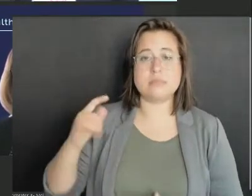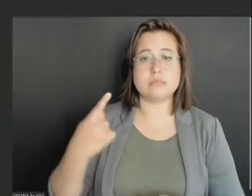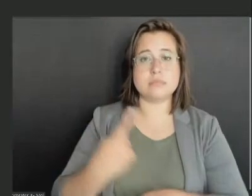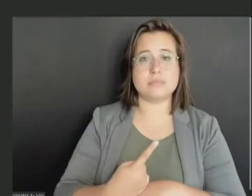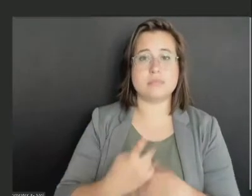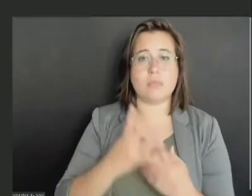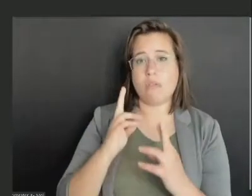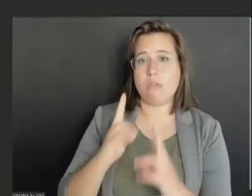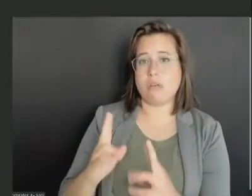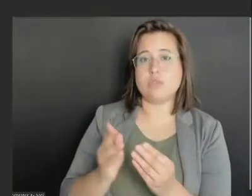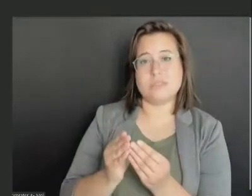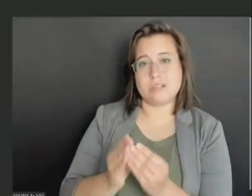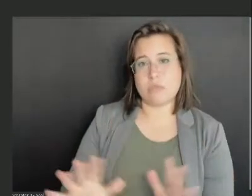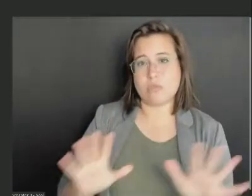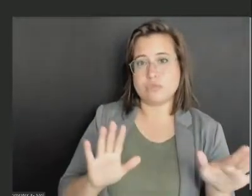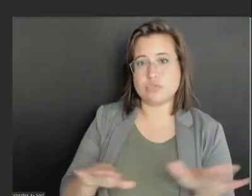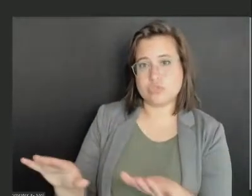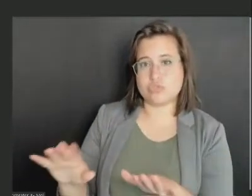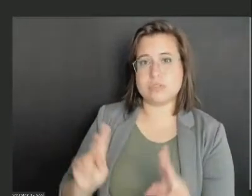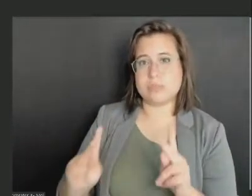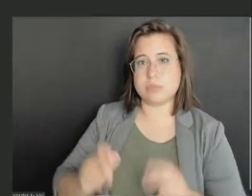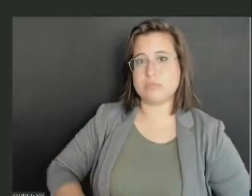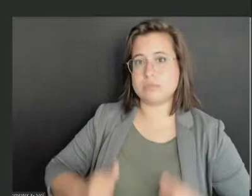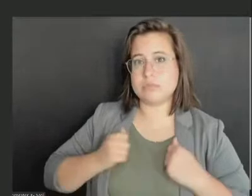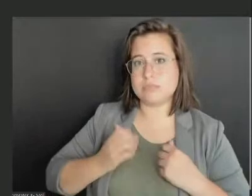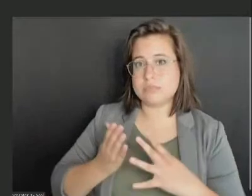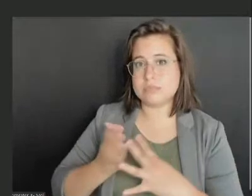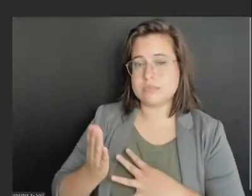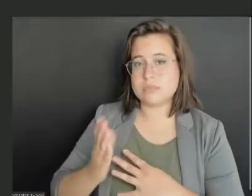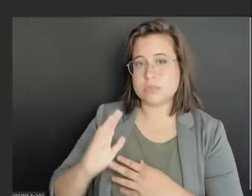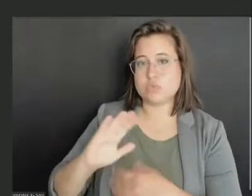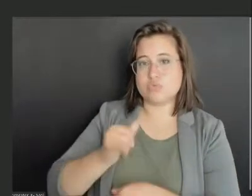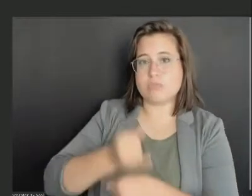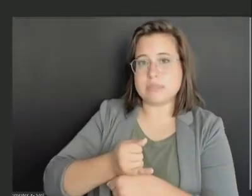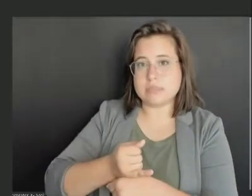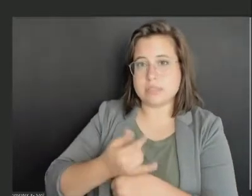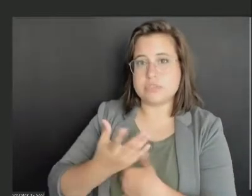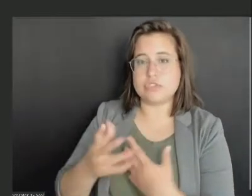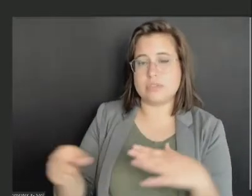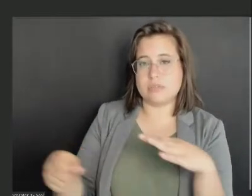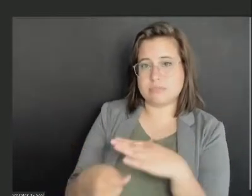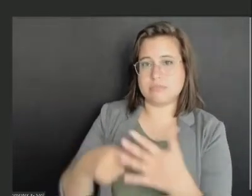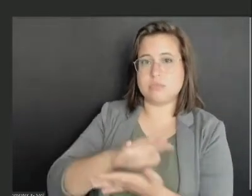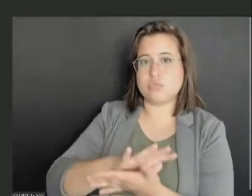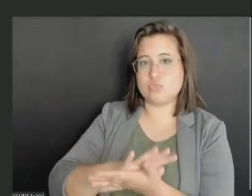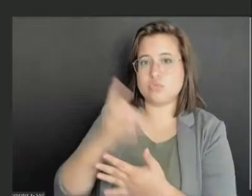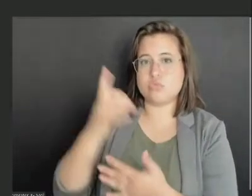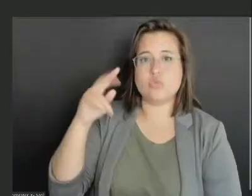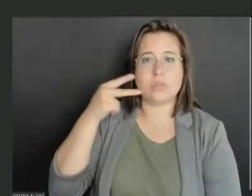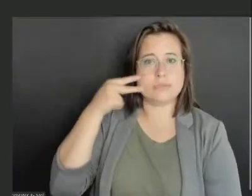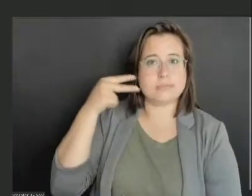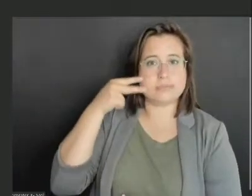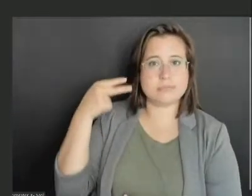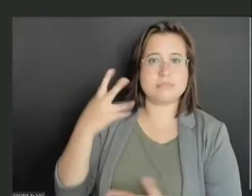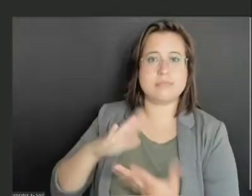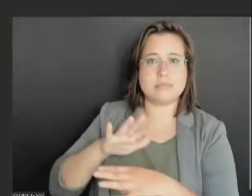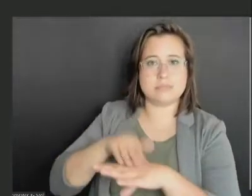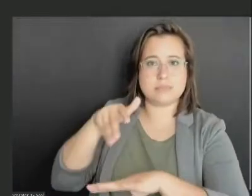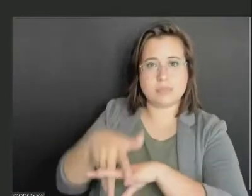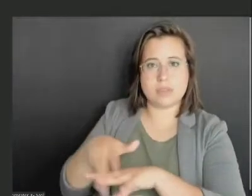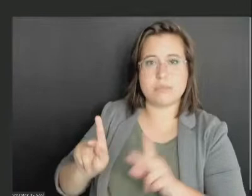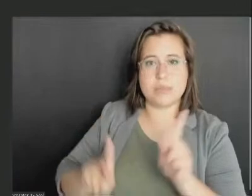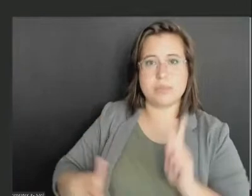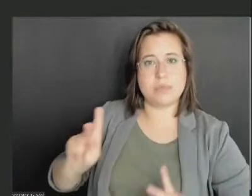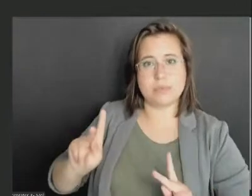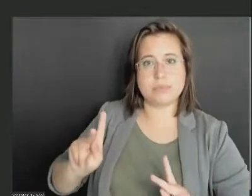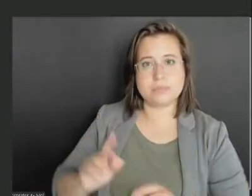and survivors of residential schools for American Indians and Alaska Natives, our Native people. Over the